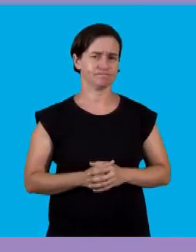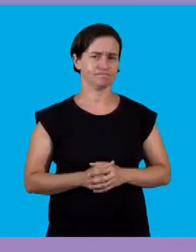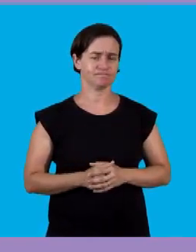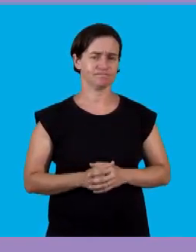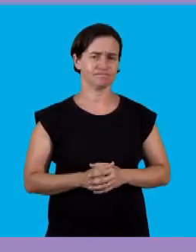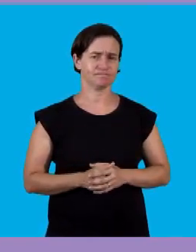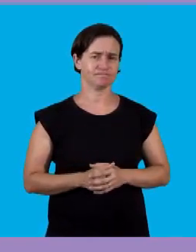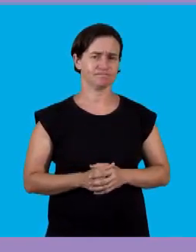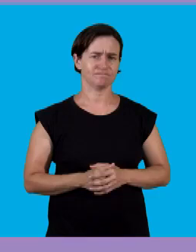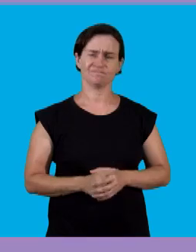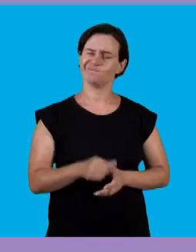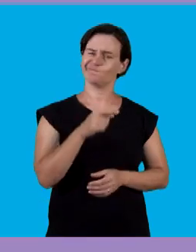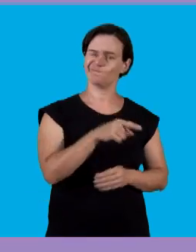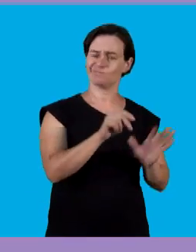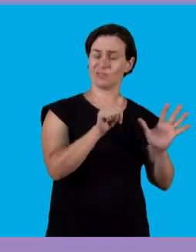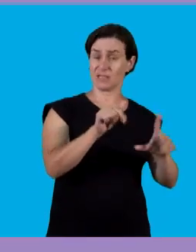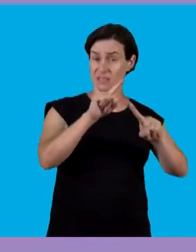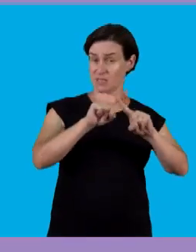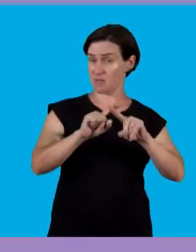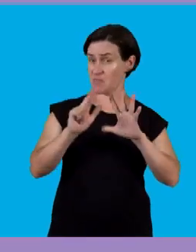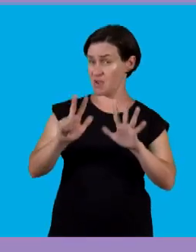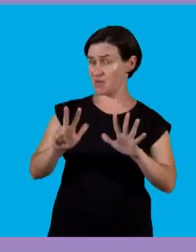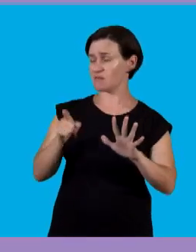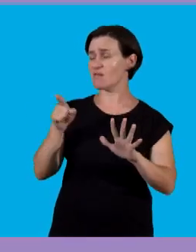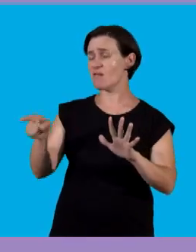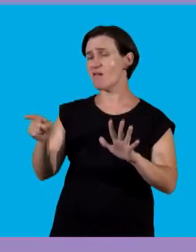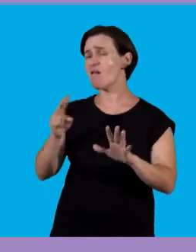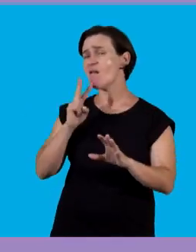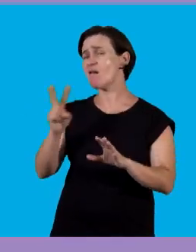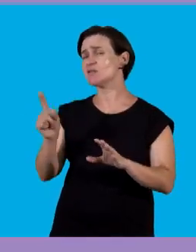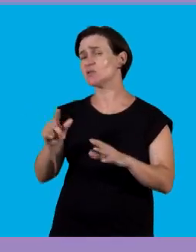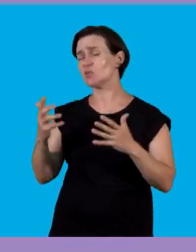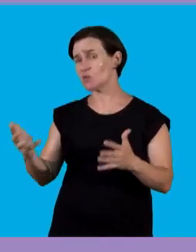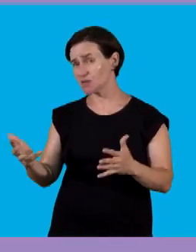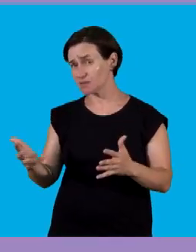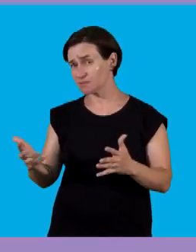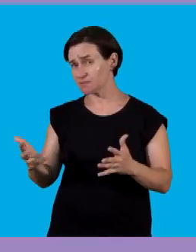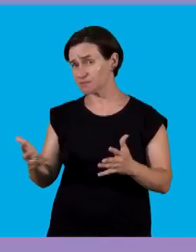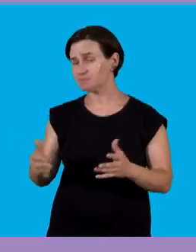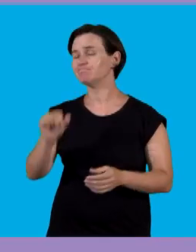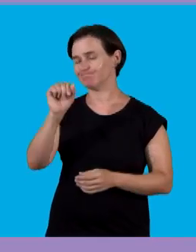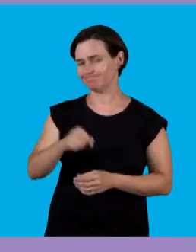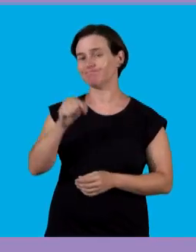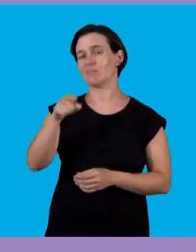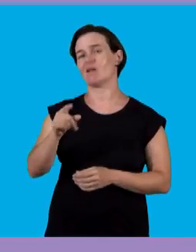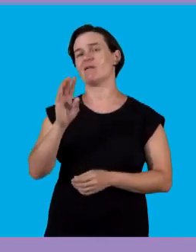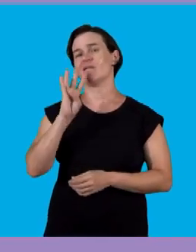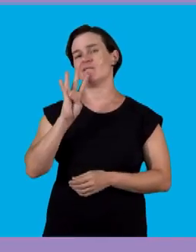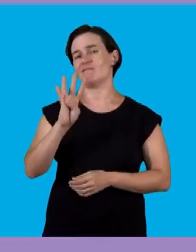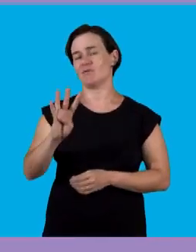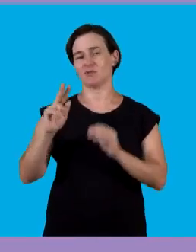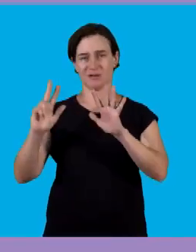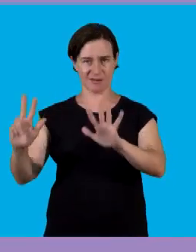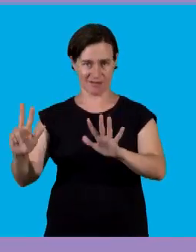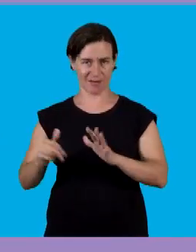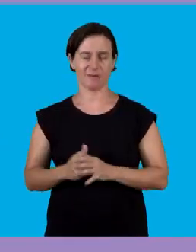an input value. So what do we get when we say 6 multiplied by 8? Yes,